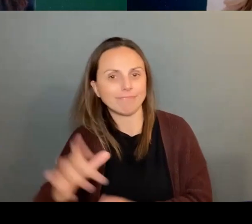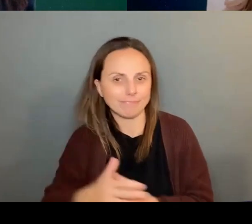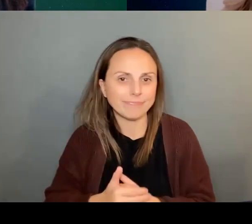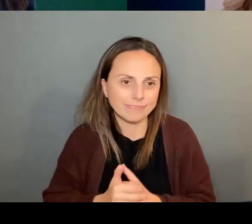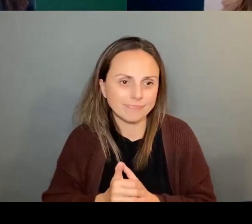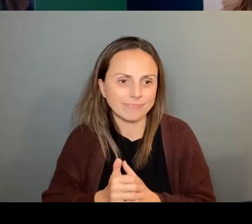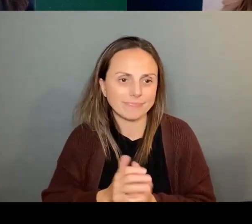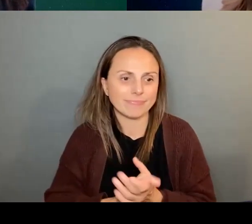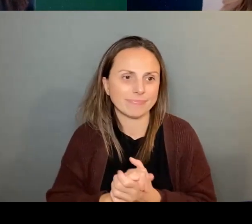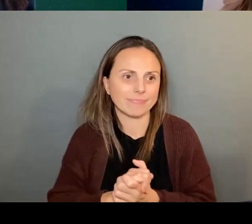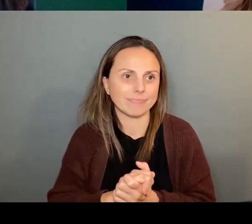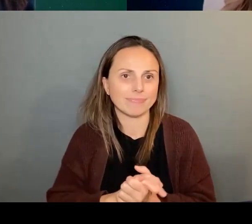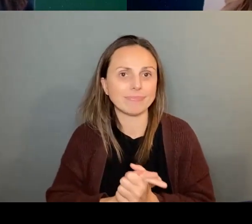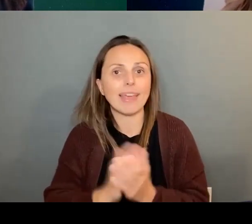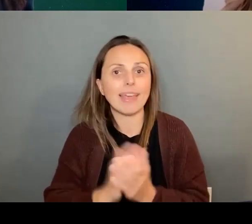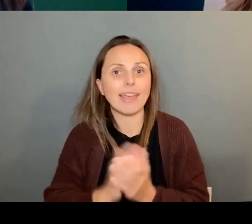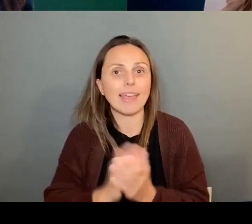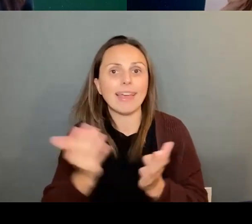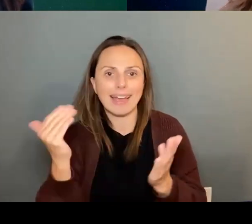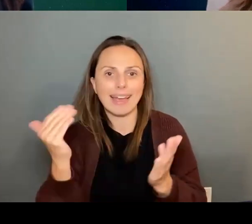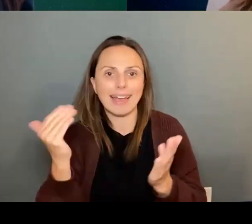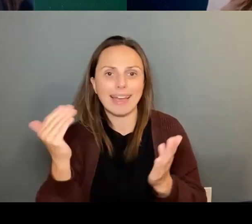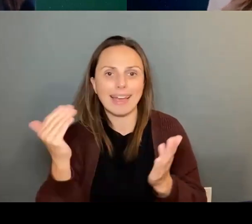left-hand side of your screen. Again, thank you, Dr.